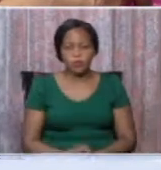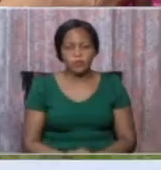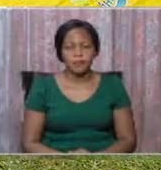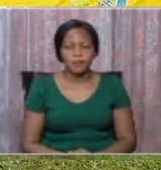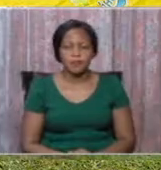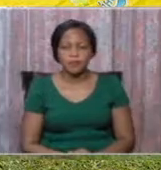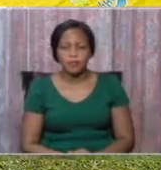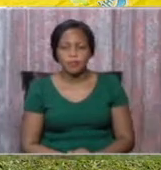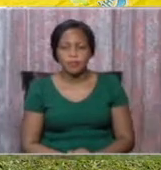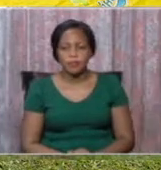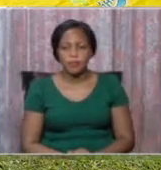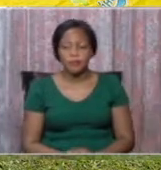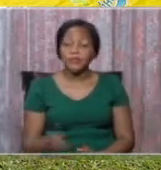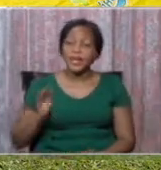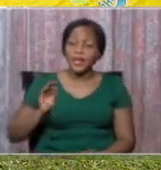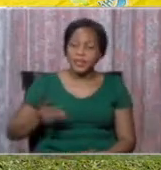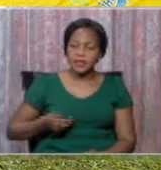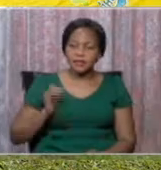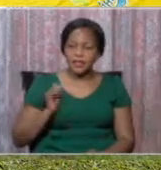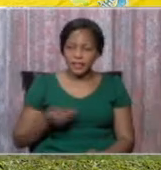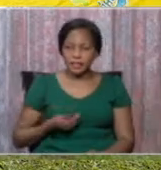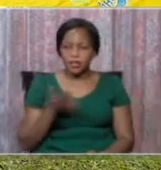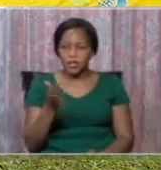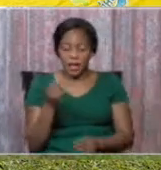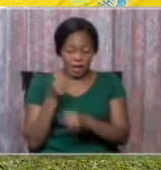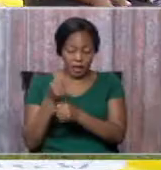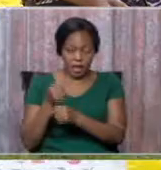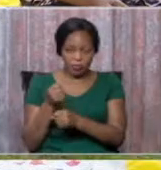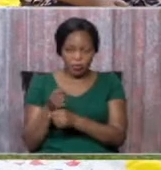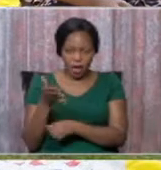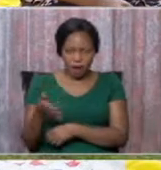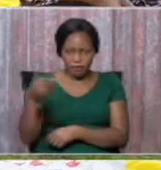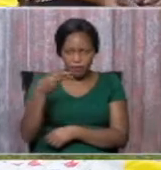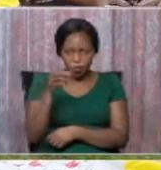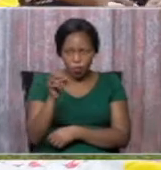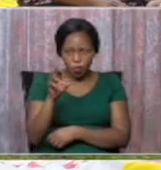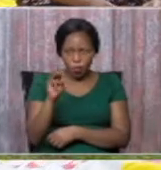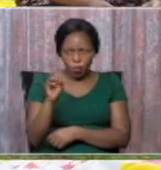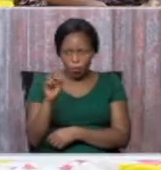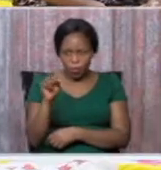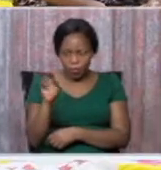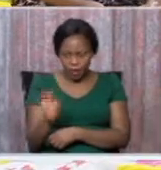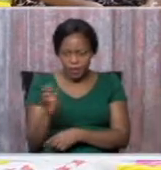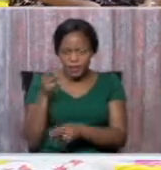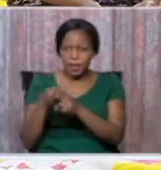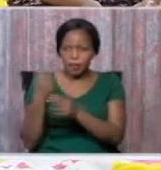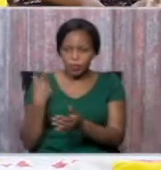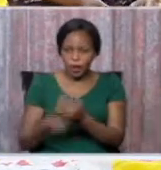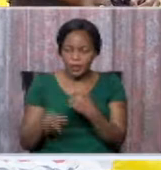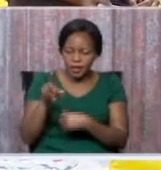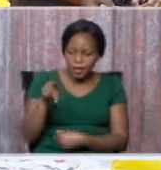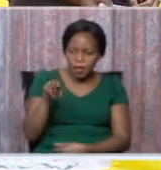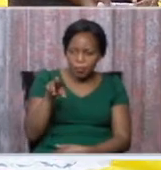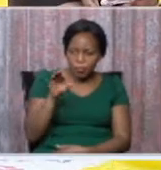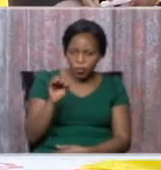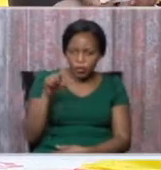Okay. So, thank you very much for doing the body mapping and demonstrating all the